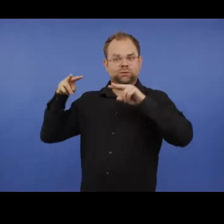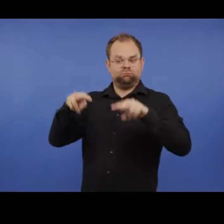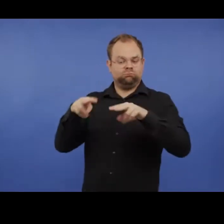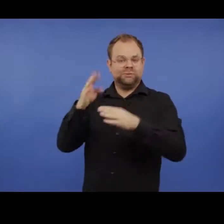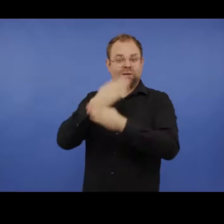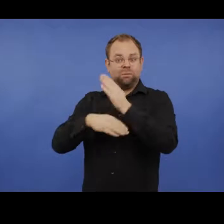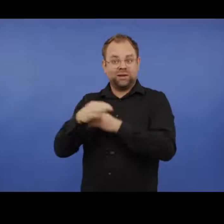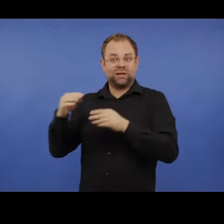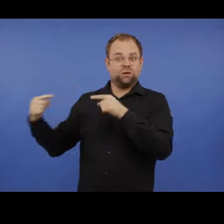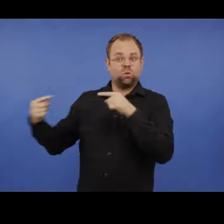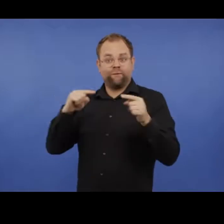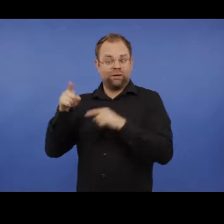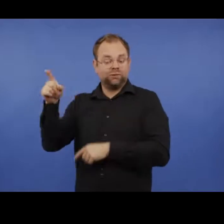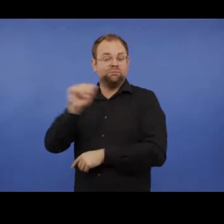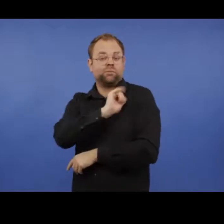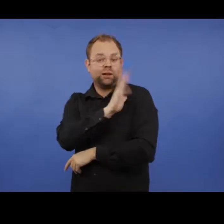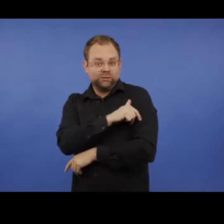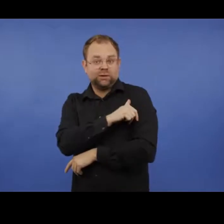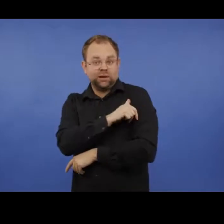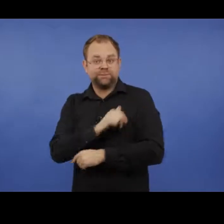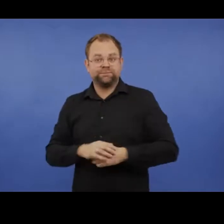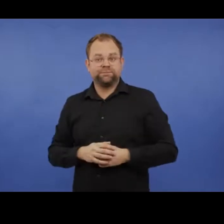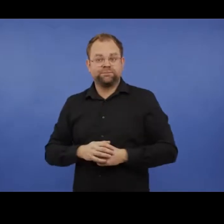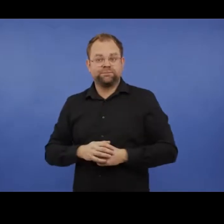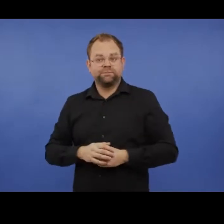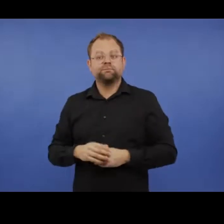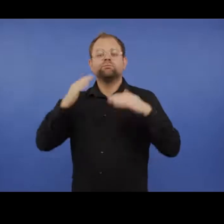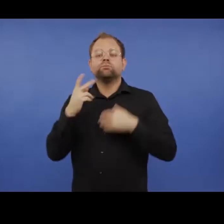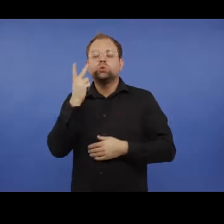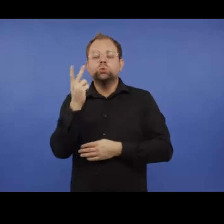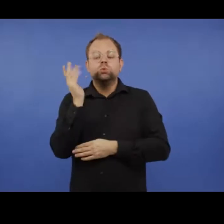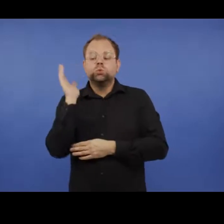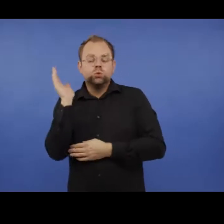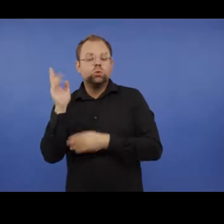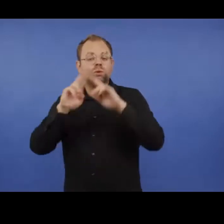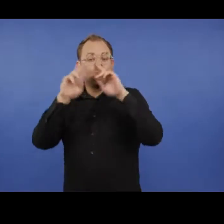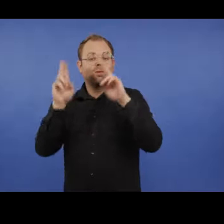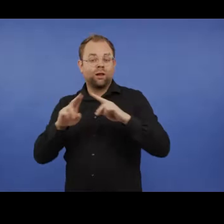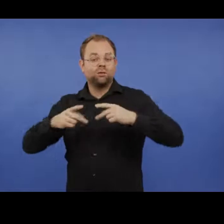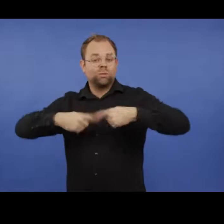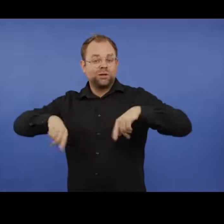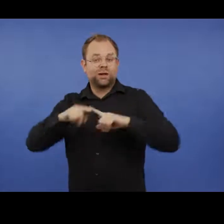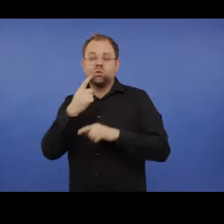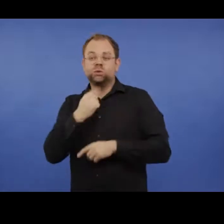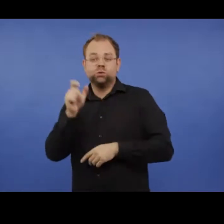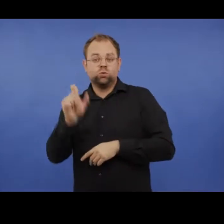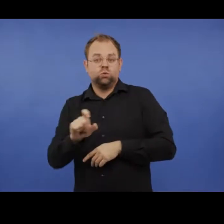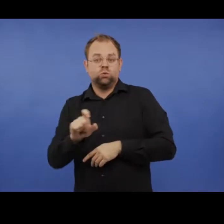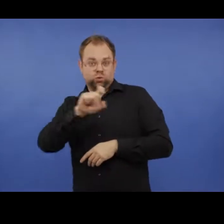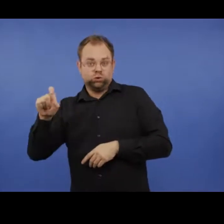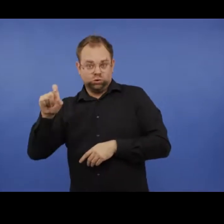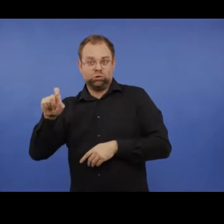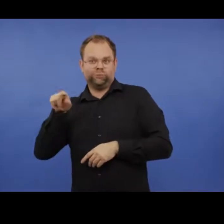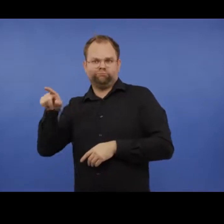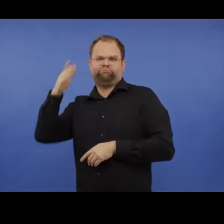Cross engaged. Our first speaker is Ngwa Michael Muwenda, who is Disability Inclusion Advisor